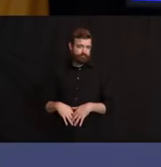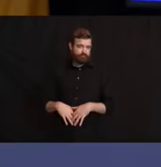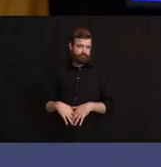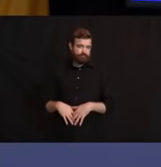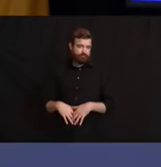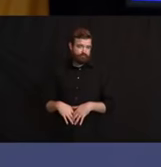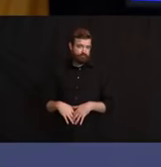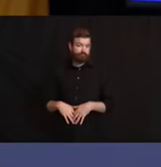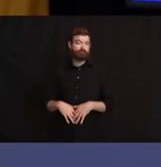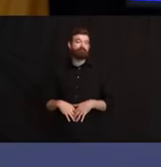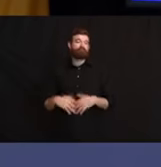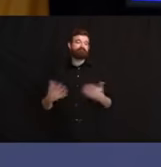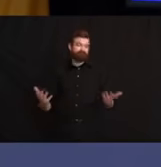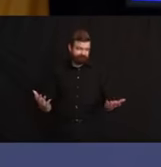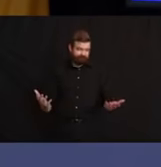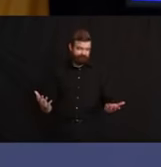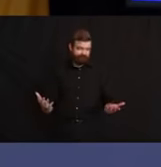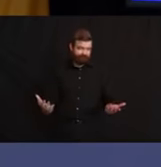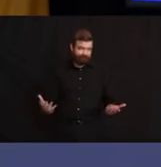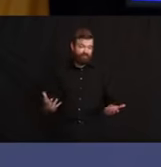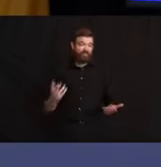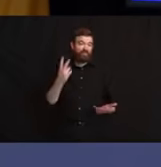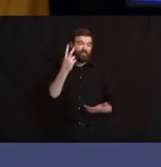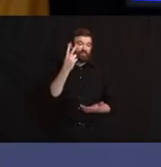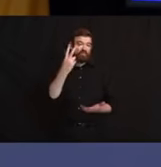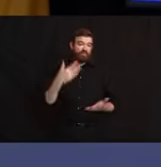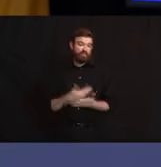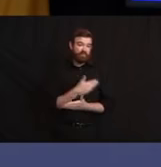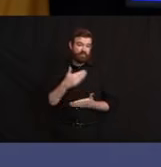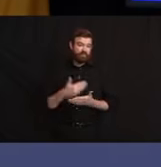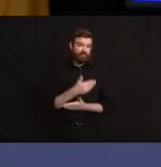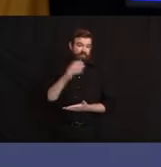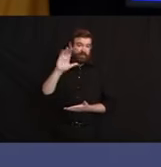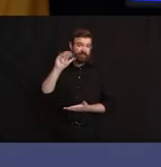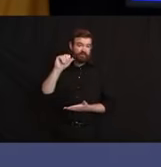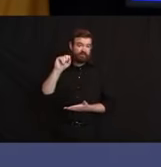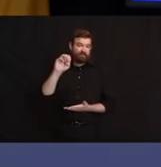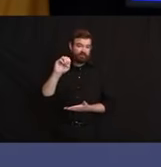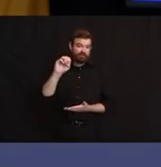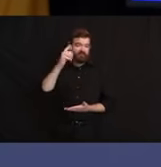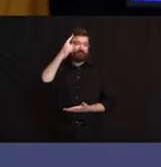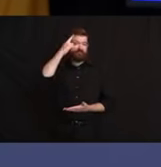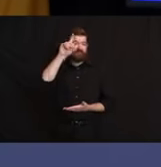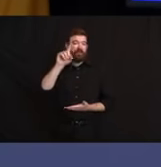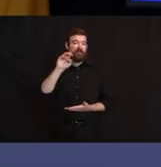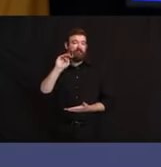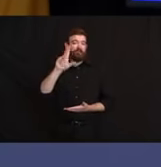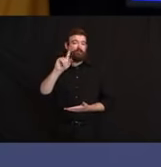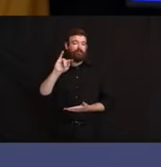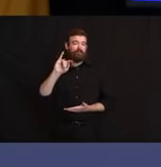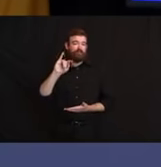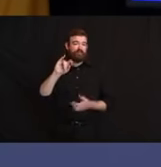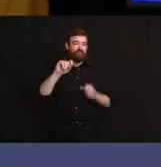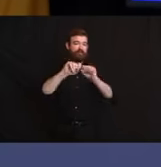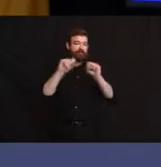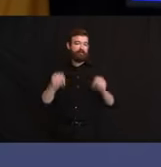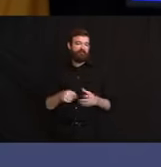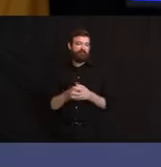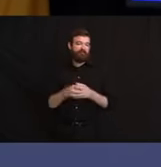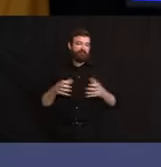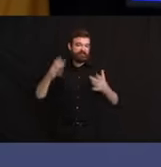Unfortunately, there are 2 new cases of multisystem inflammatory syndrome in children. That brings our case count up